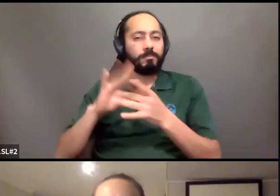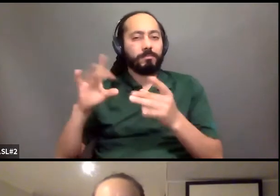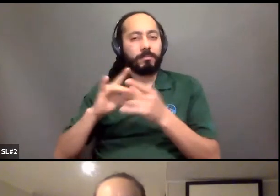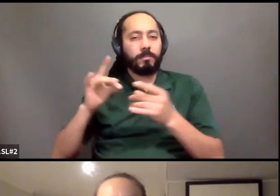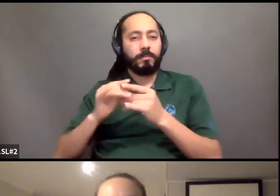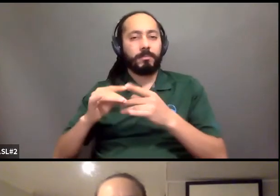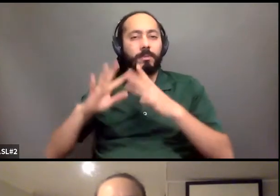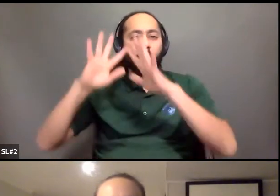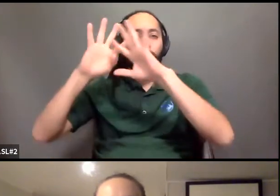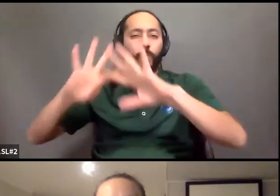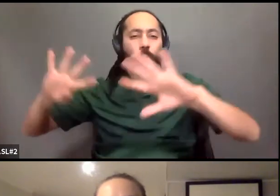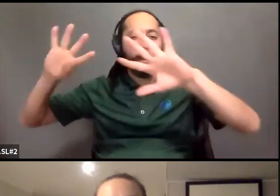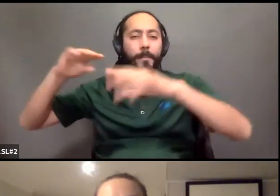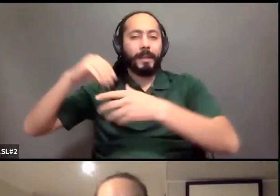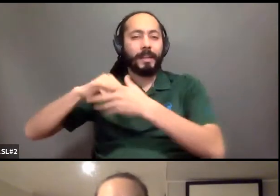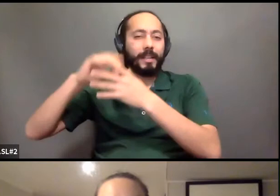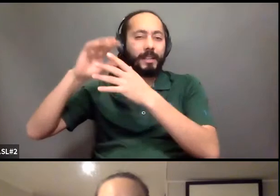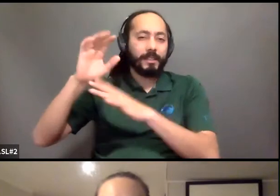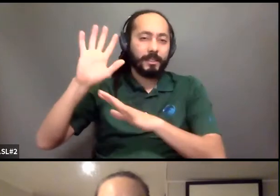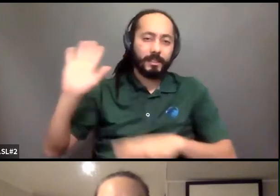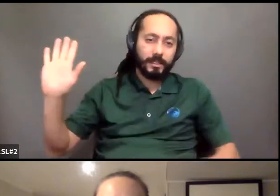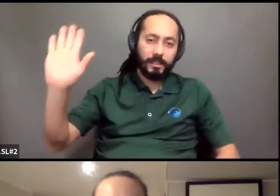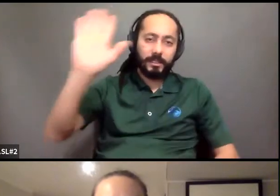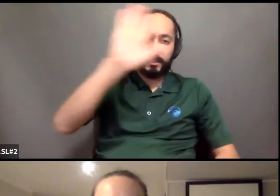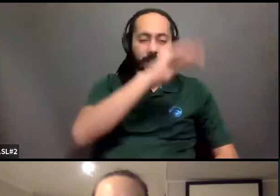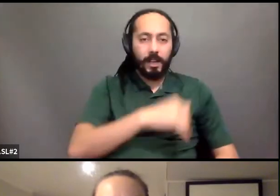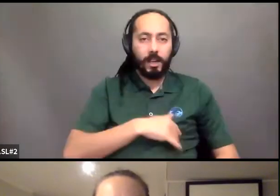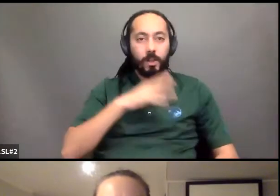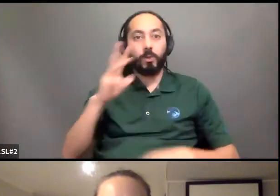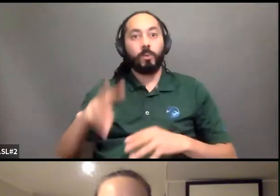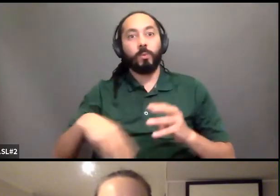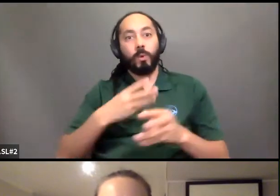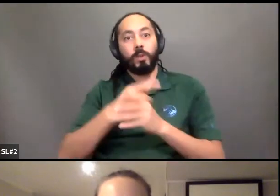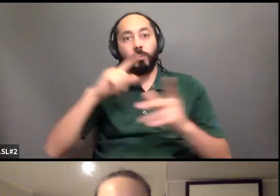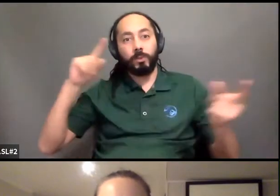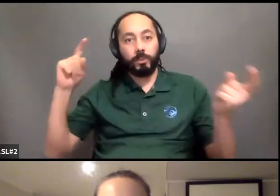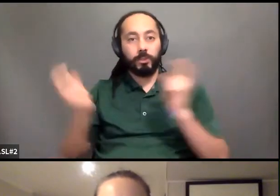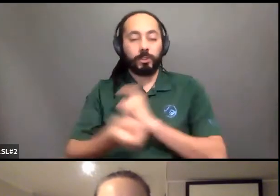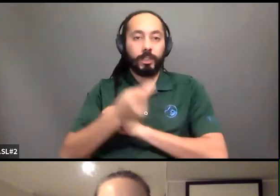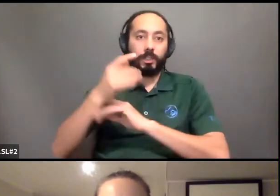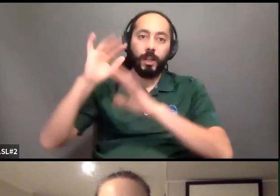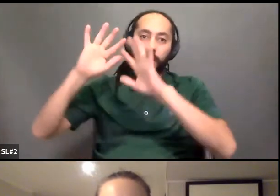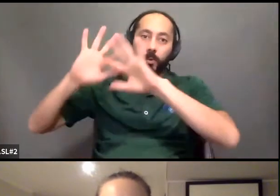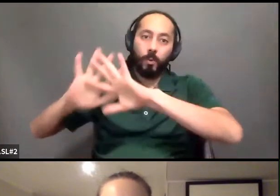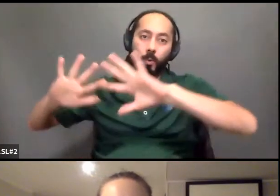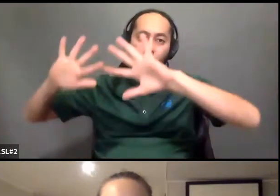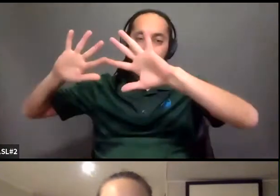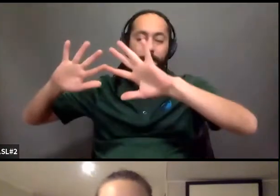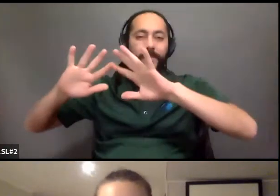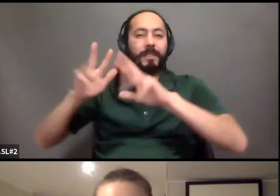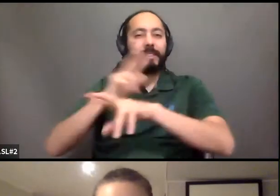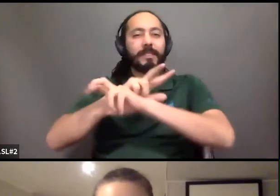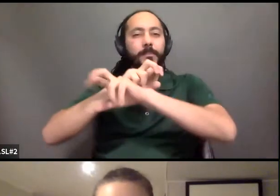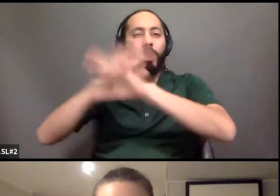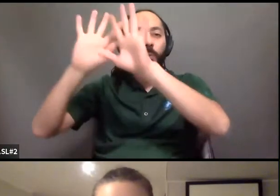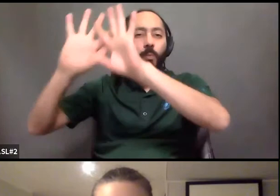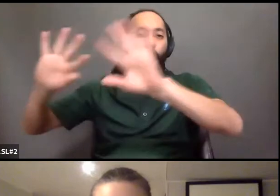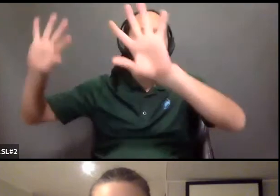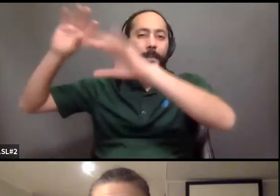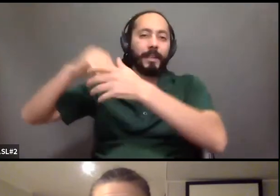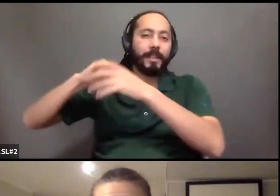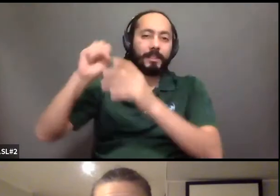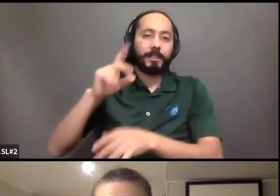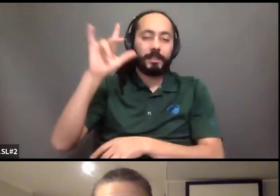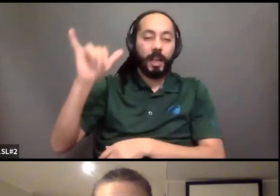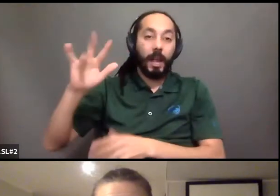that the time, the world would change when there was this web in the sky that significant, it was part of the, it signified the end of the world that we